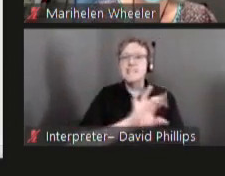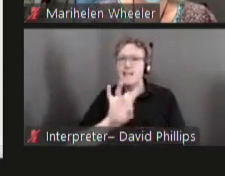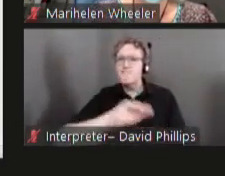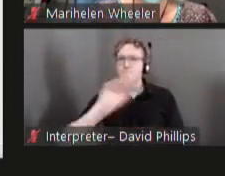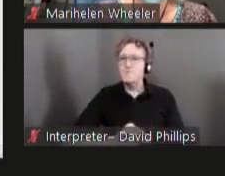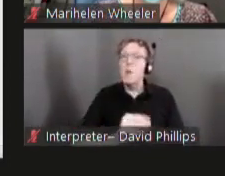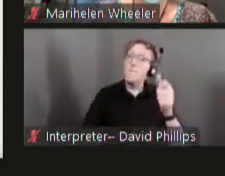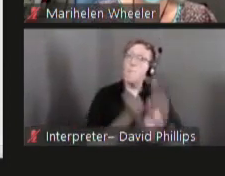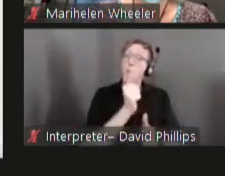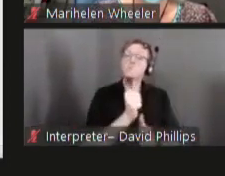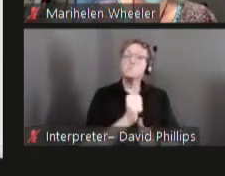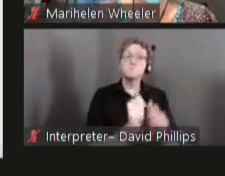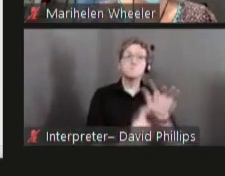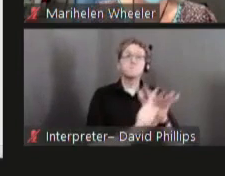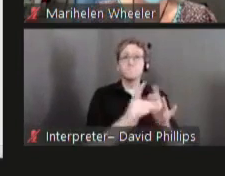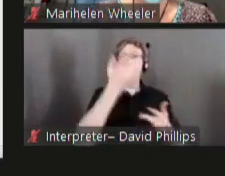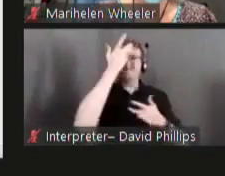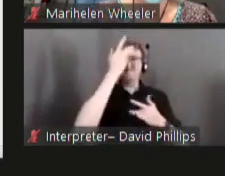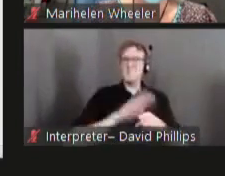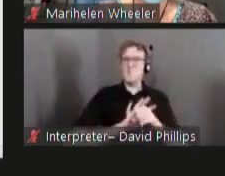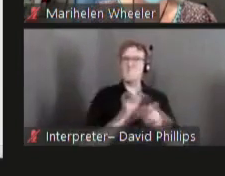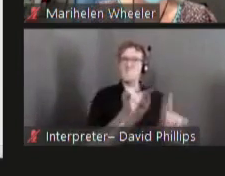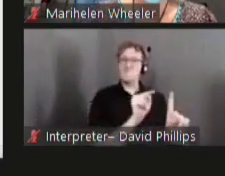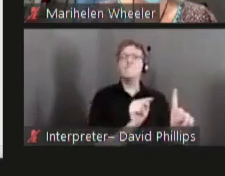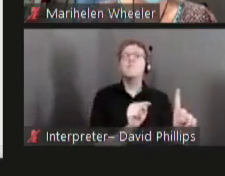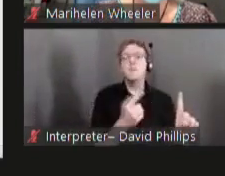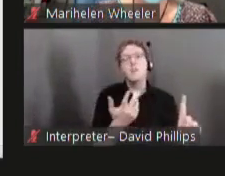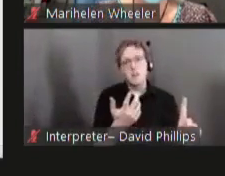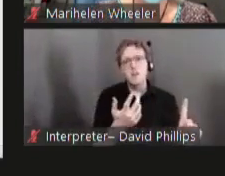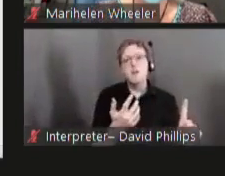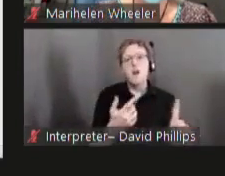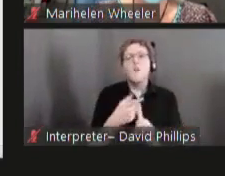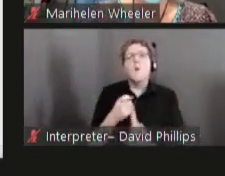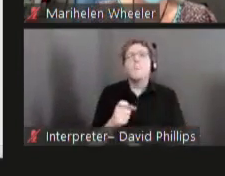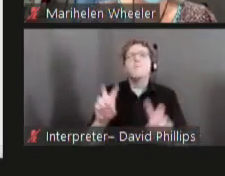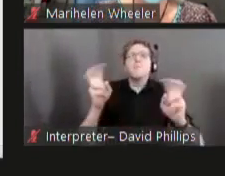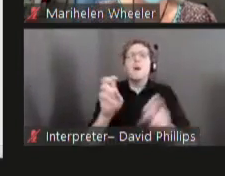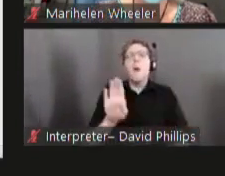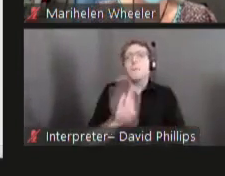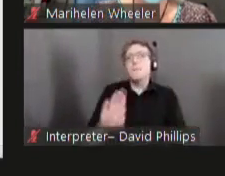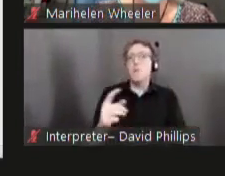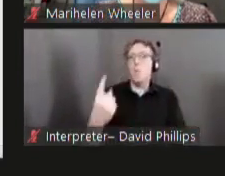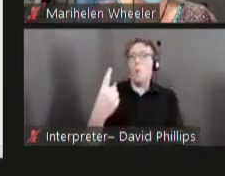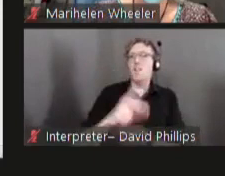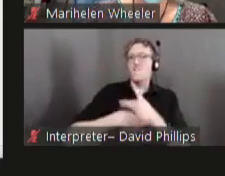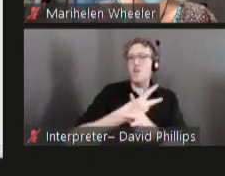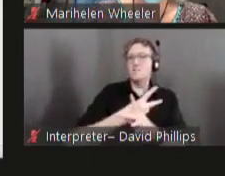cases were due to the so-called B1 variants and subvariants. These are not